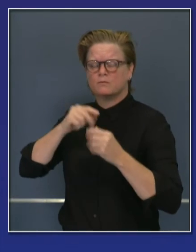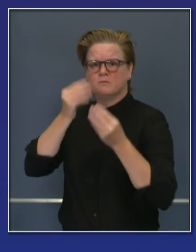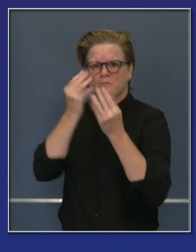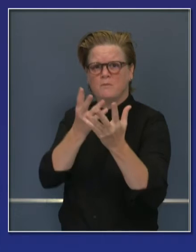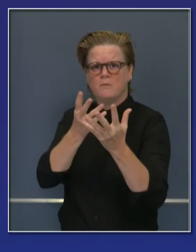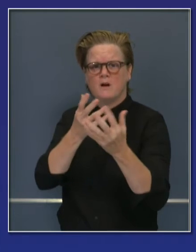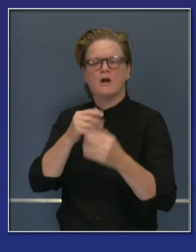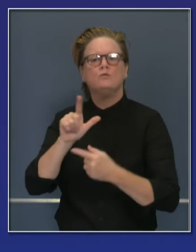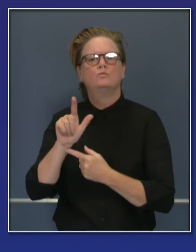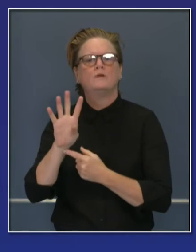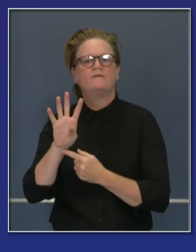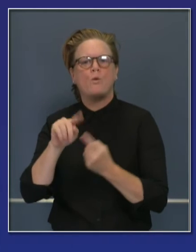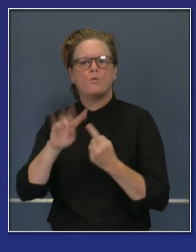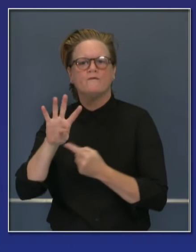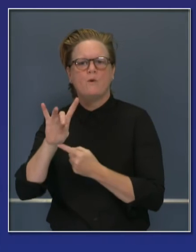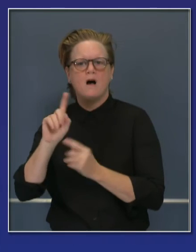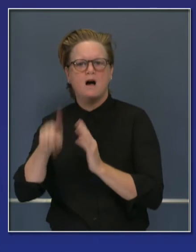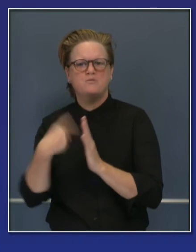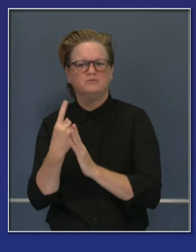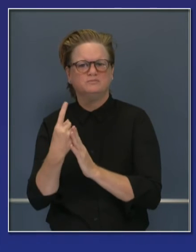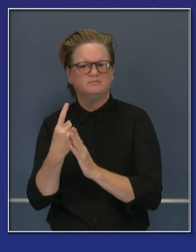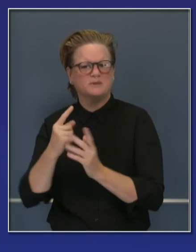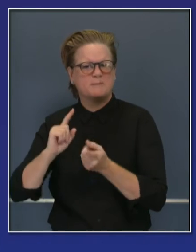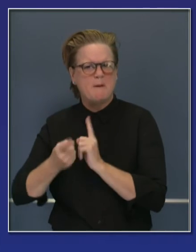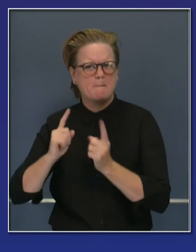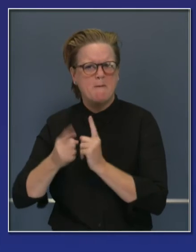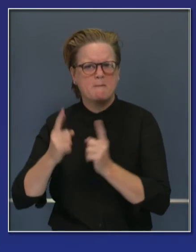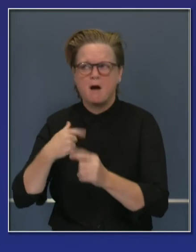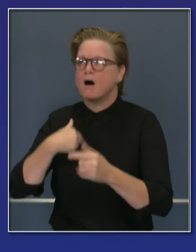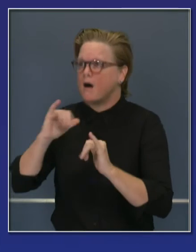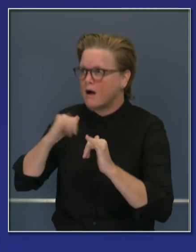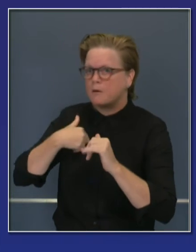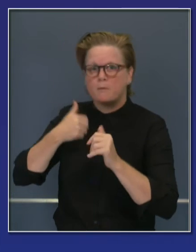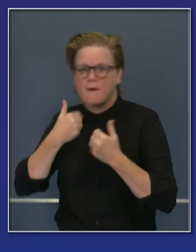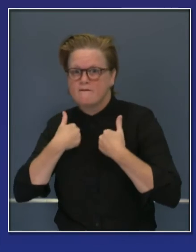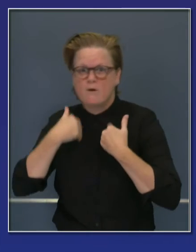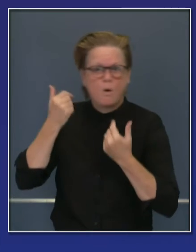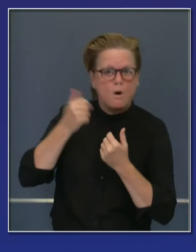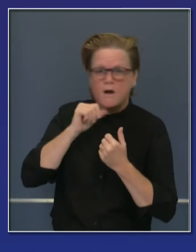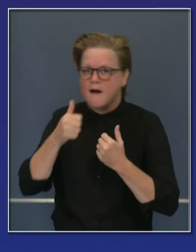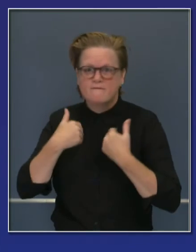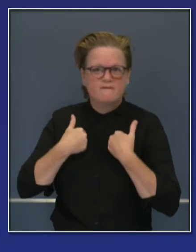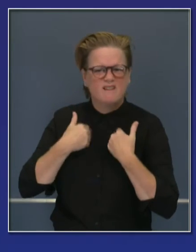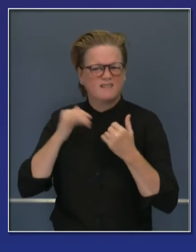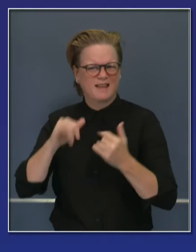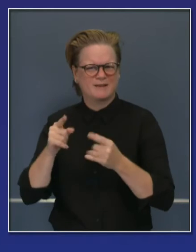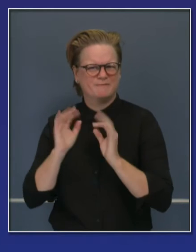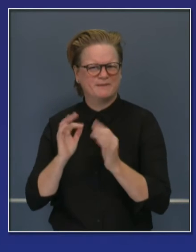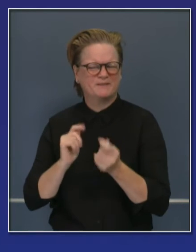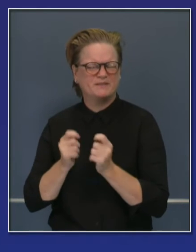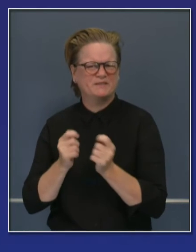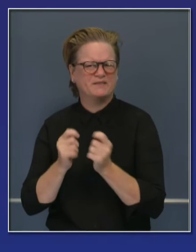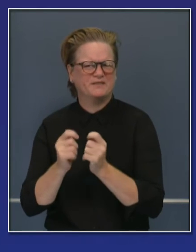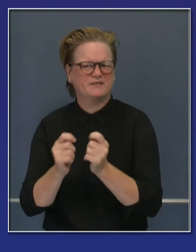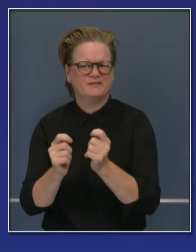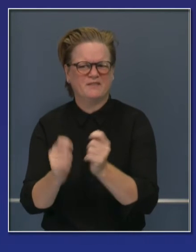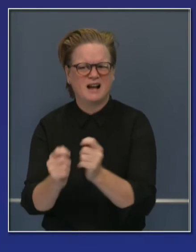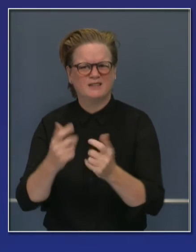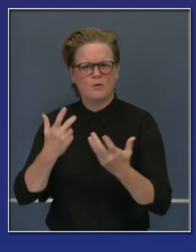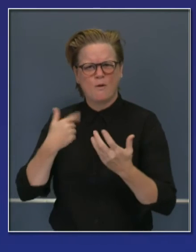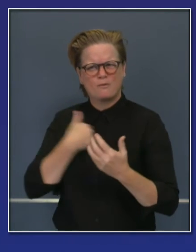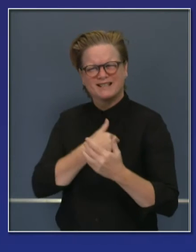The isolation we wanted to make easier through job protected paid sick leave. And again, all the work that we've done that we've highlighted